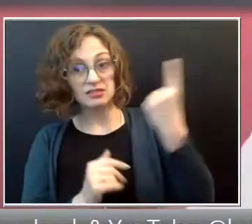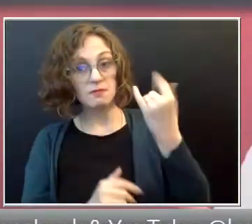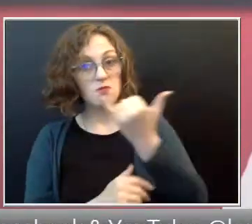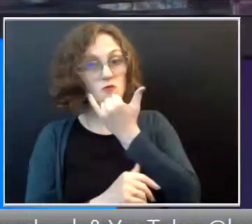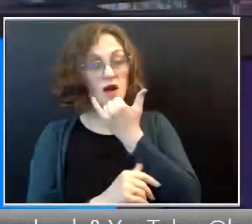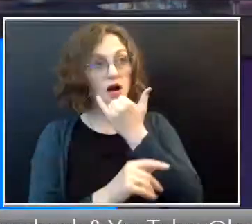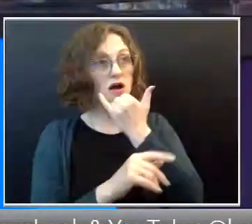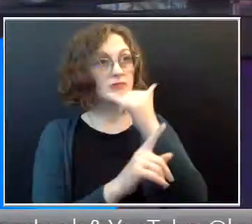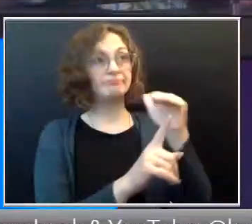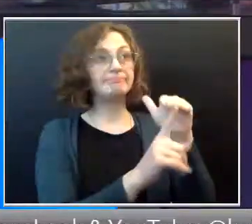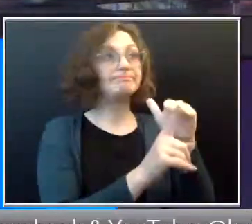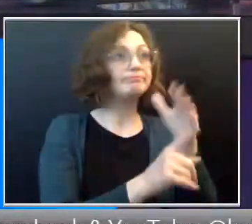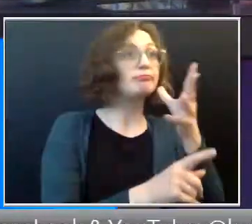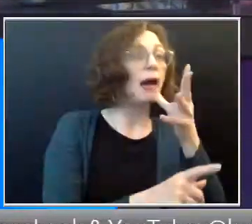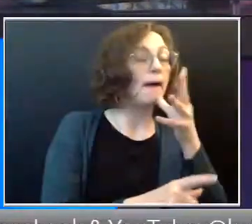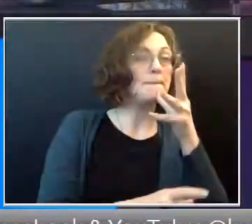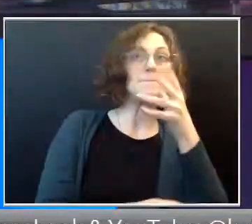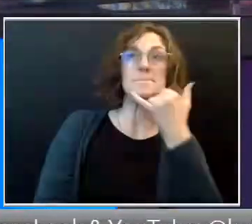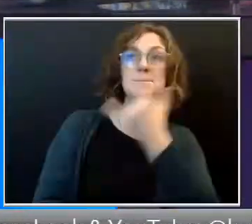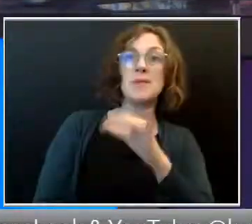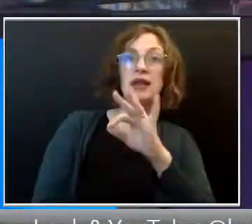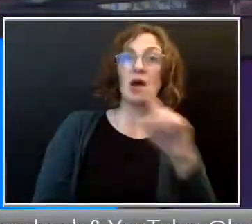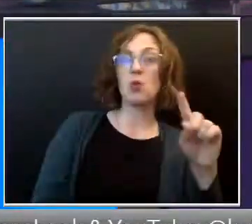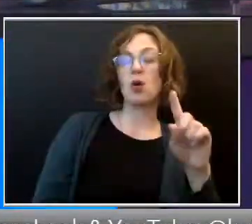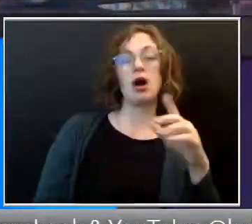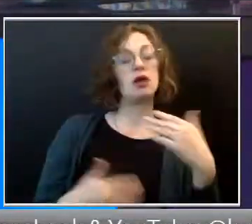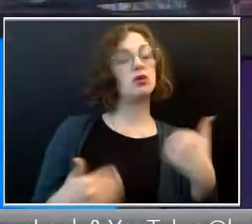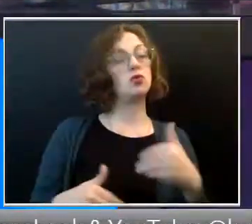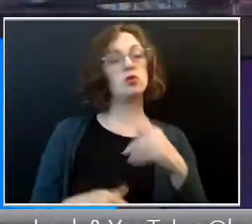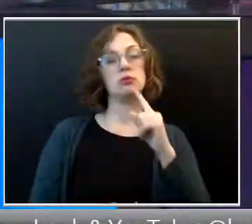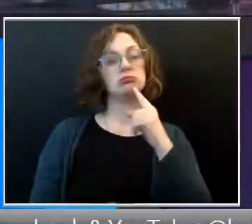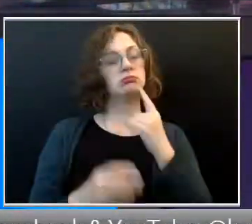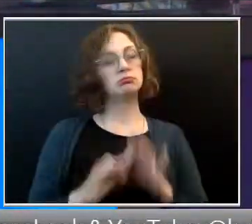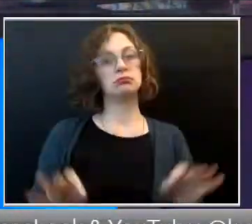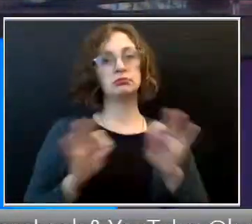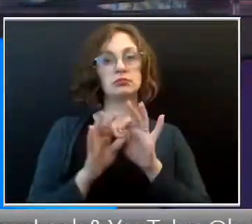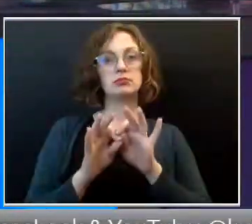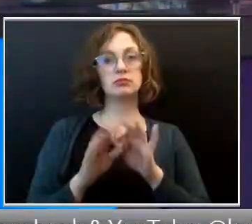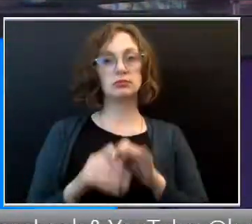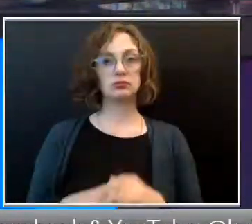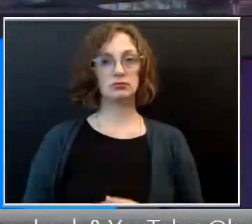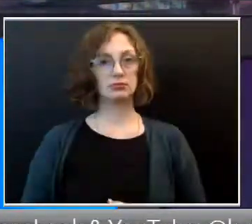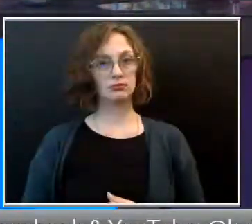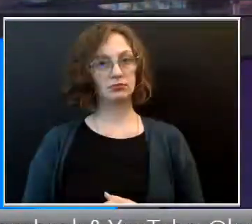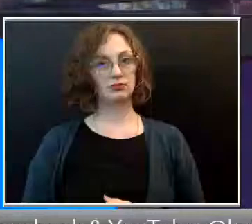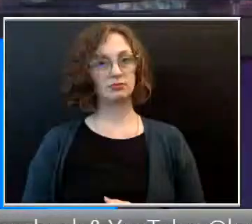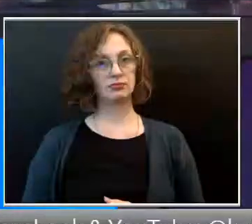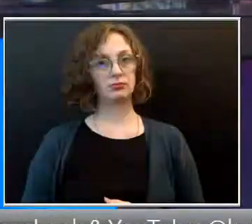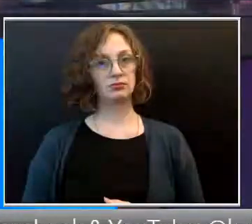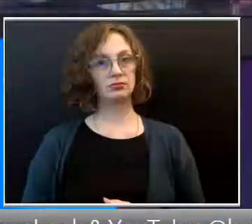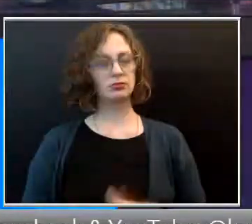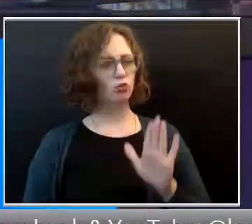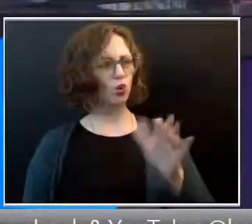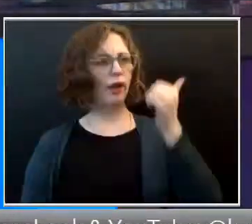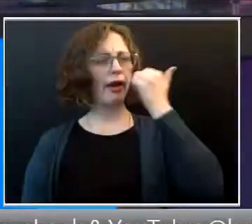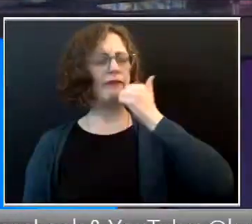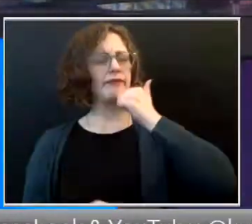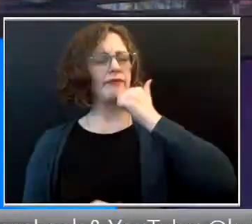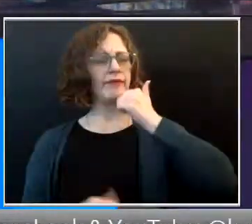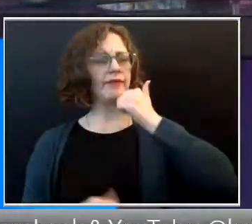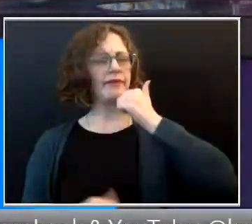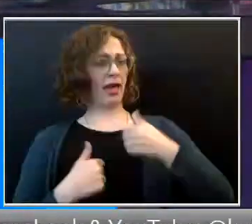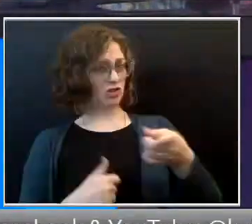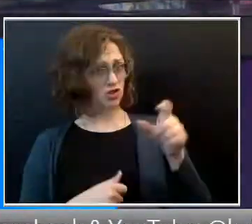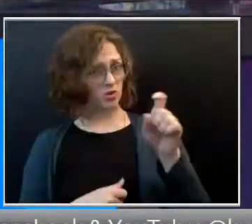911, and, you know, everybody mobilized quickly is critical. Did you have to make any changes in your lifestyle? Were you always fit